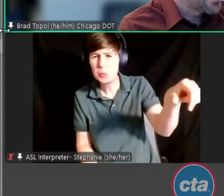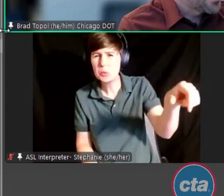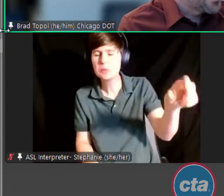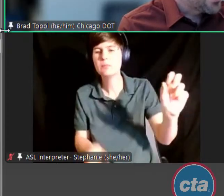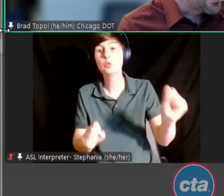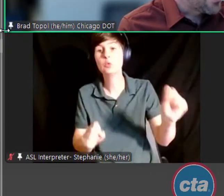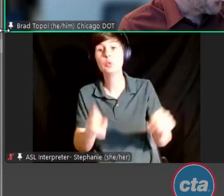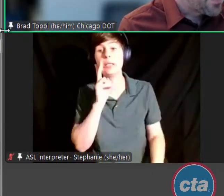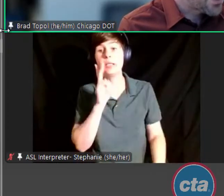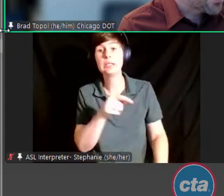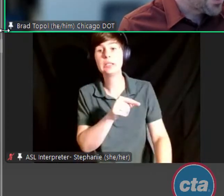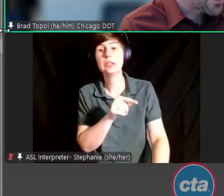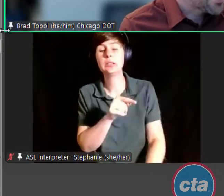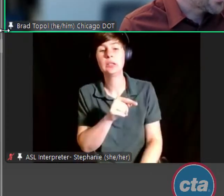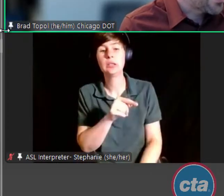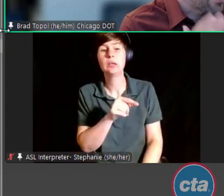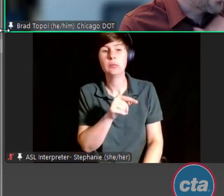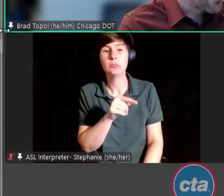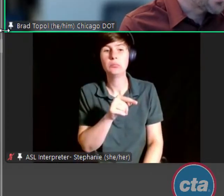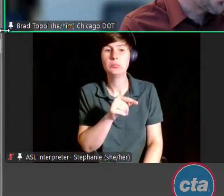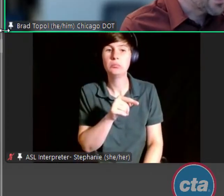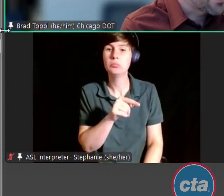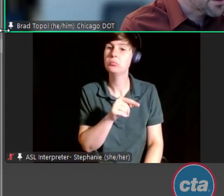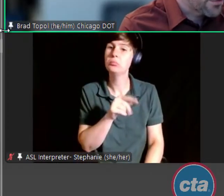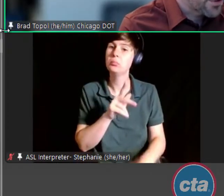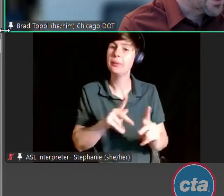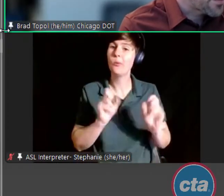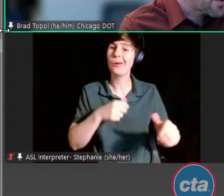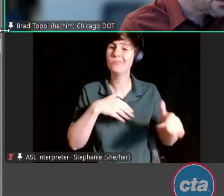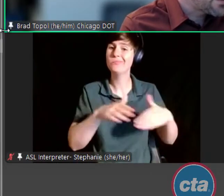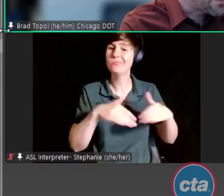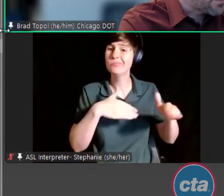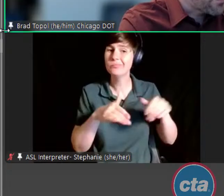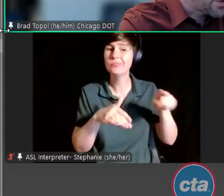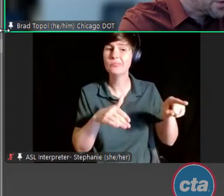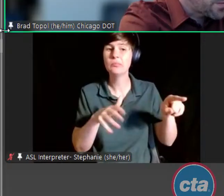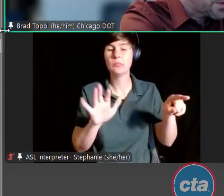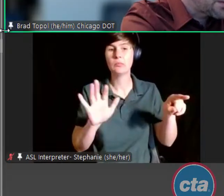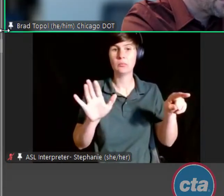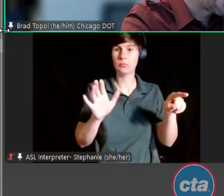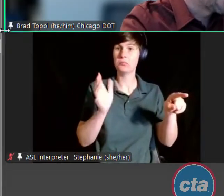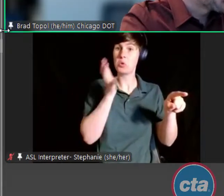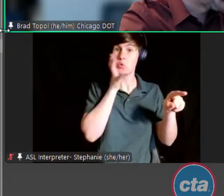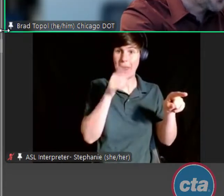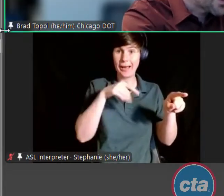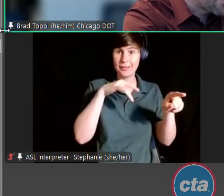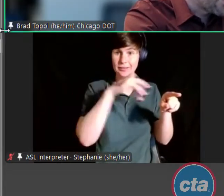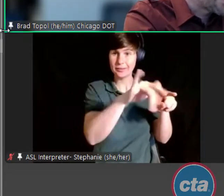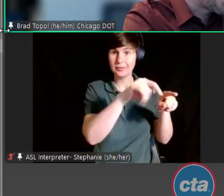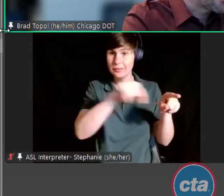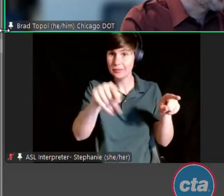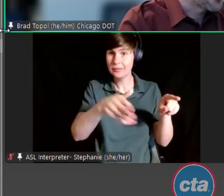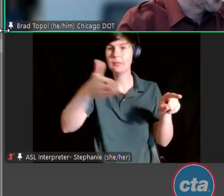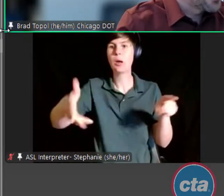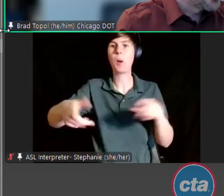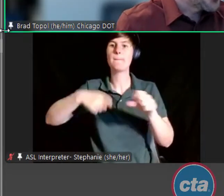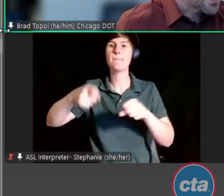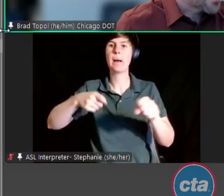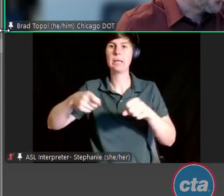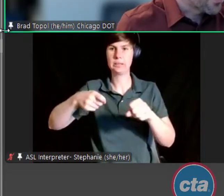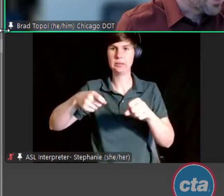have these pedestrian access right and raised bike lanes are very separated, and then there are very specific crossing points there